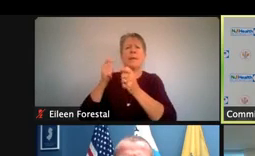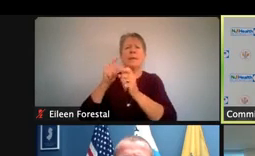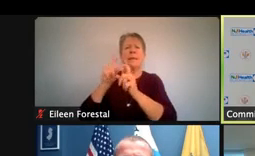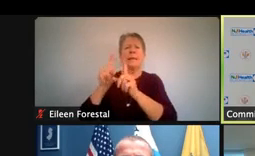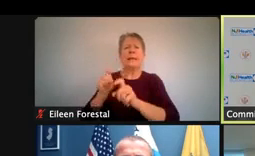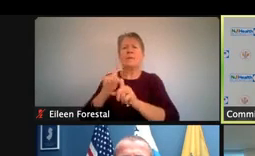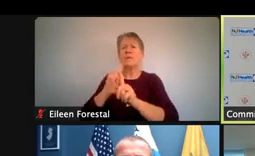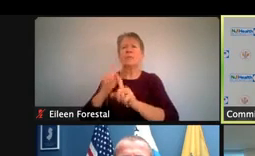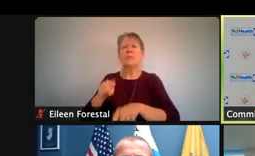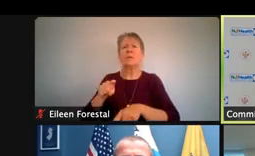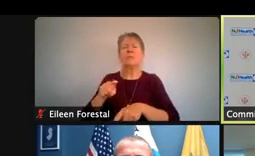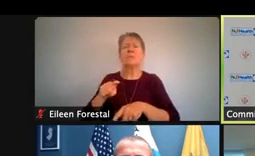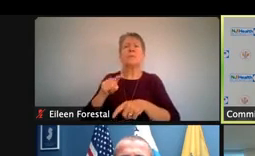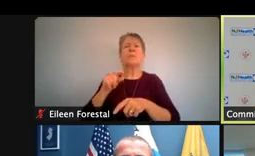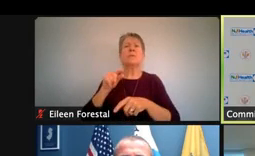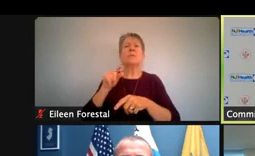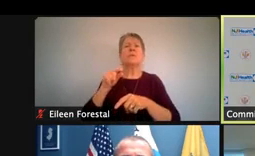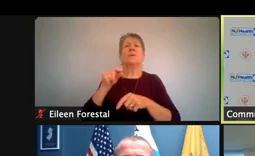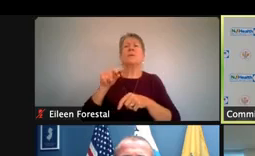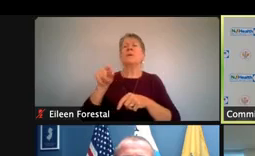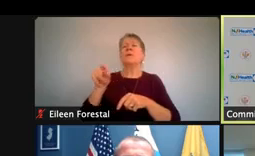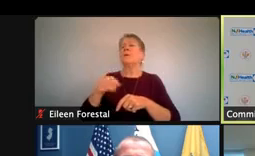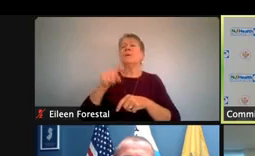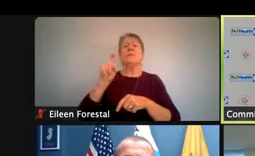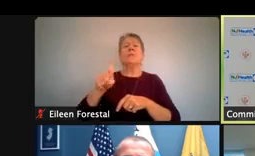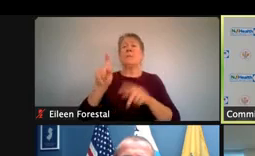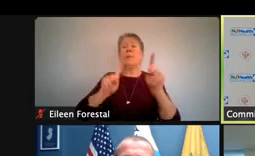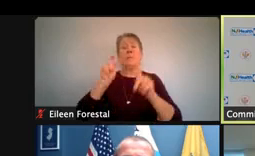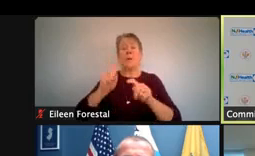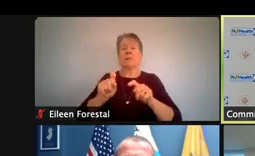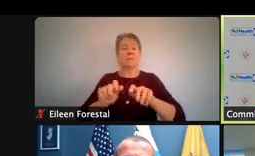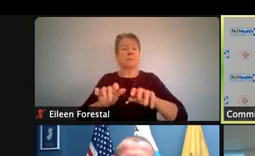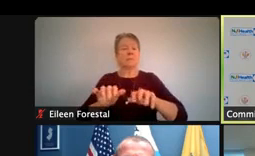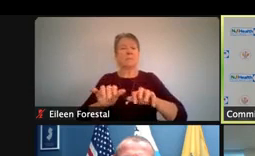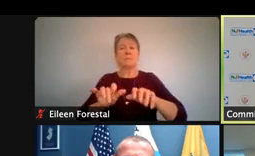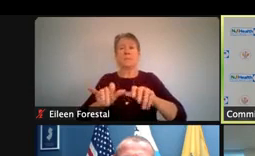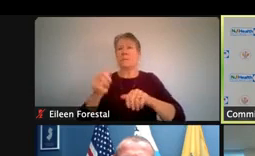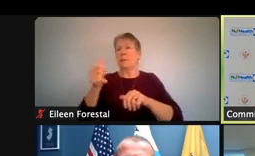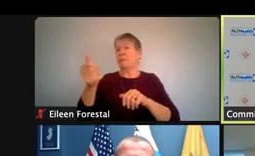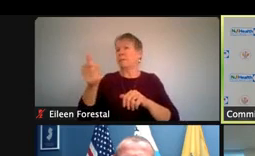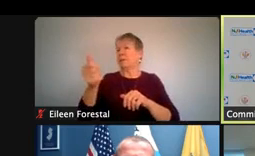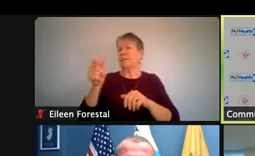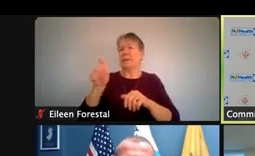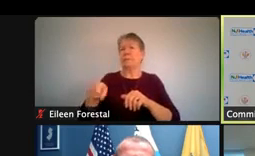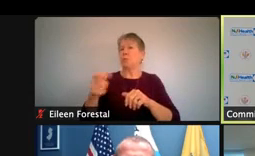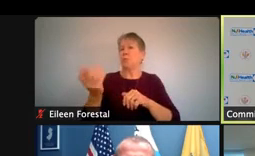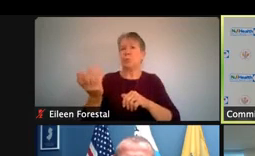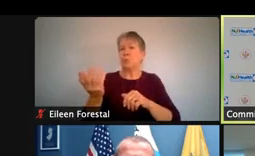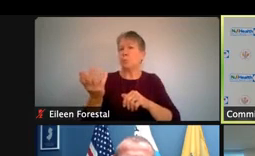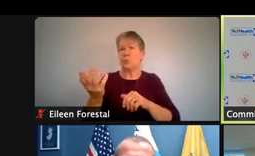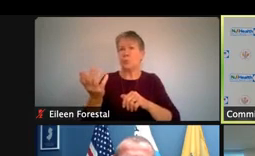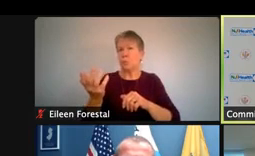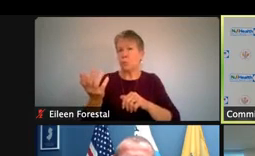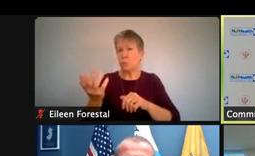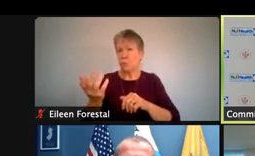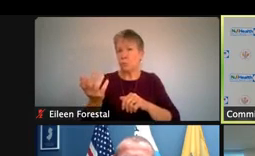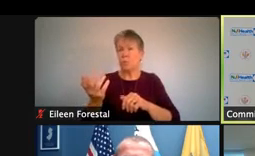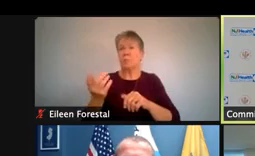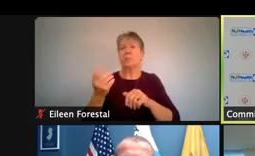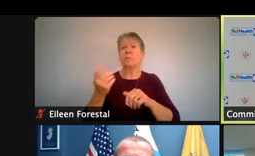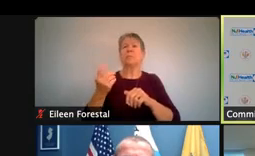much as we can. I can't promise you it's 100%, but I can tell you that there's a group just working on developing